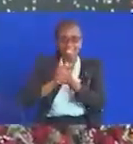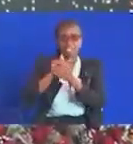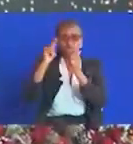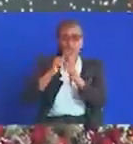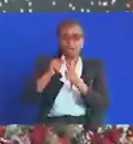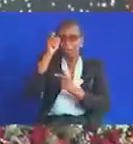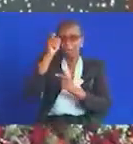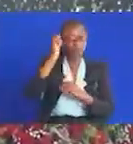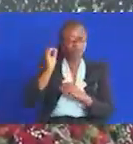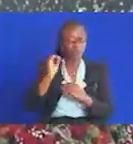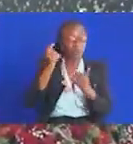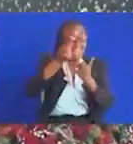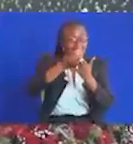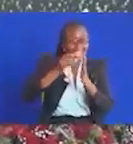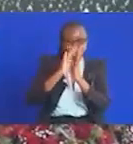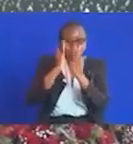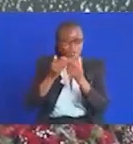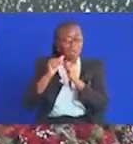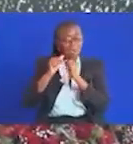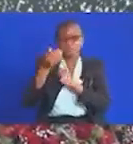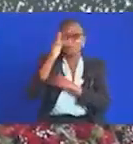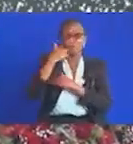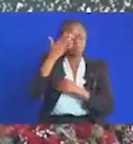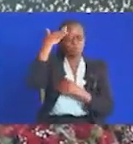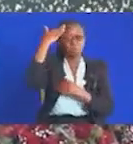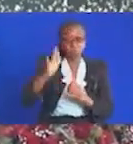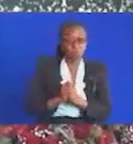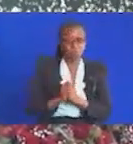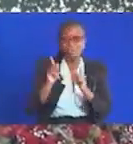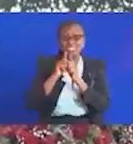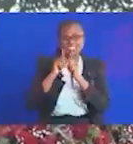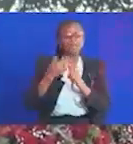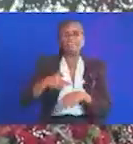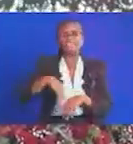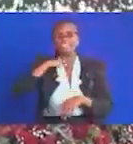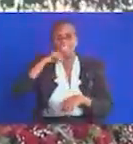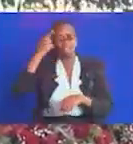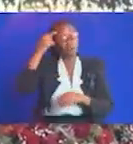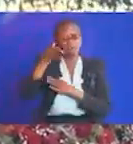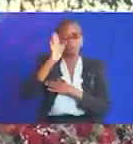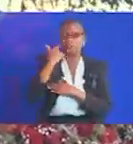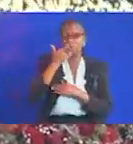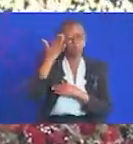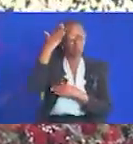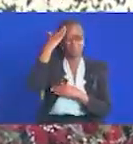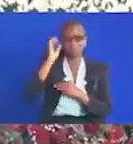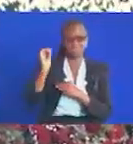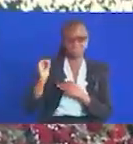unknown God. Books about an unknown God, even dying for an unknown God.